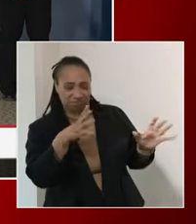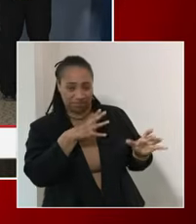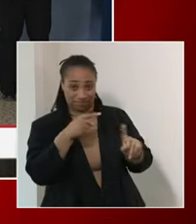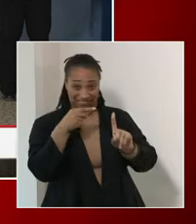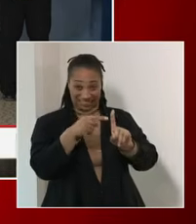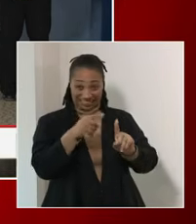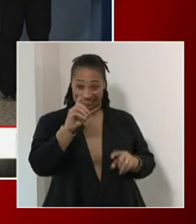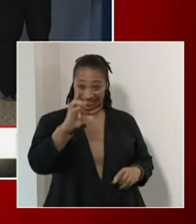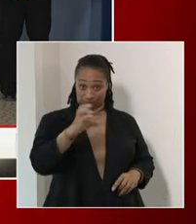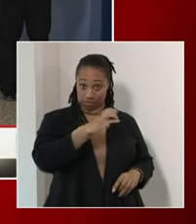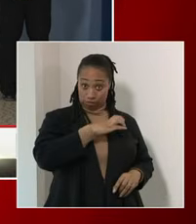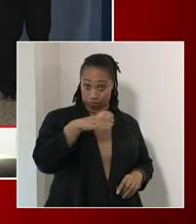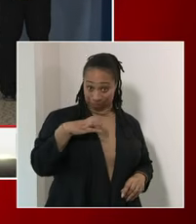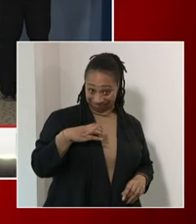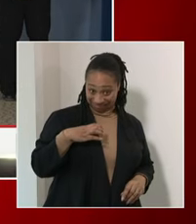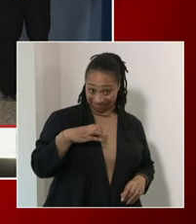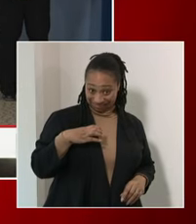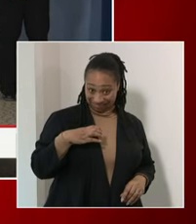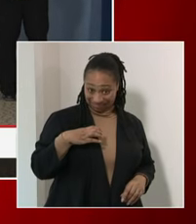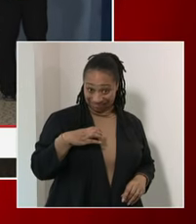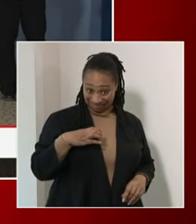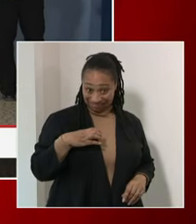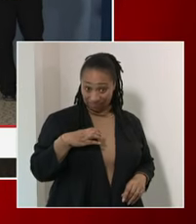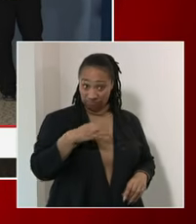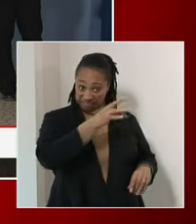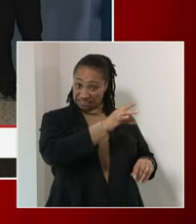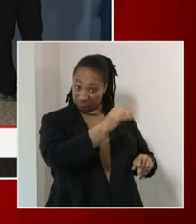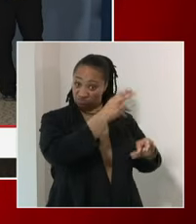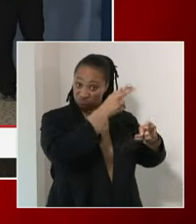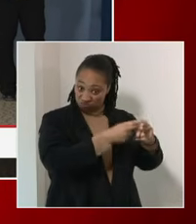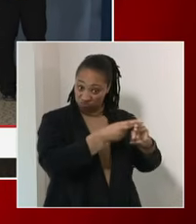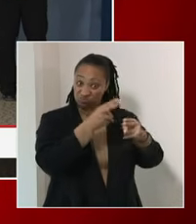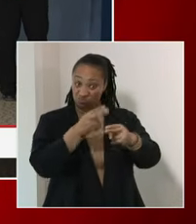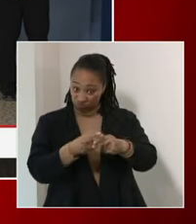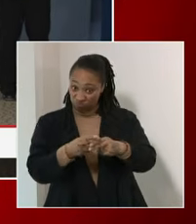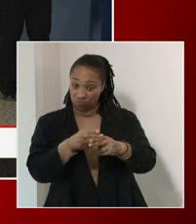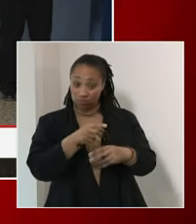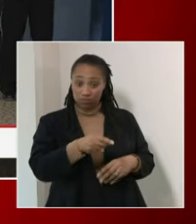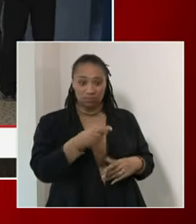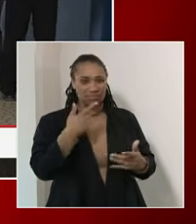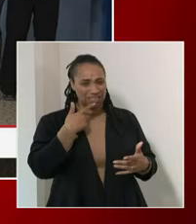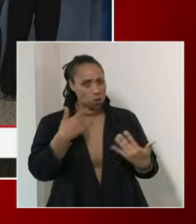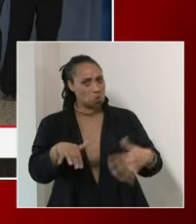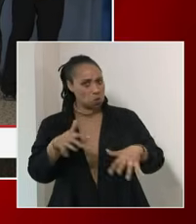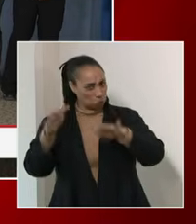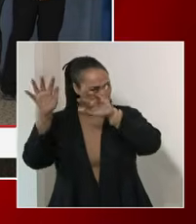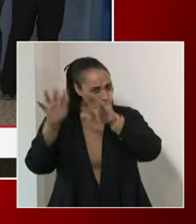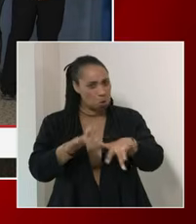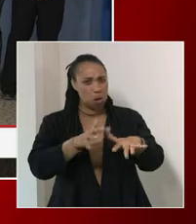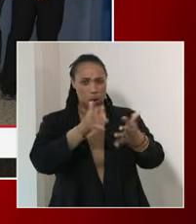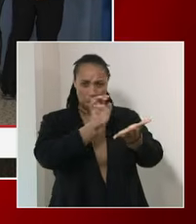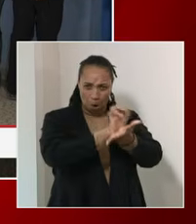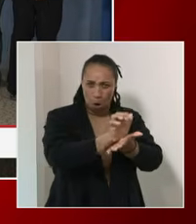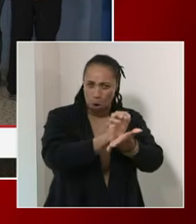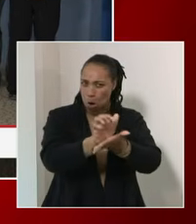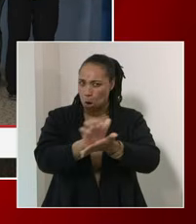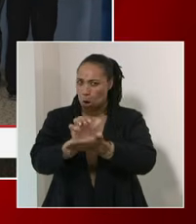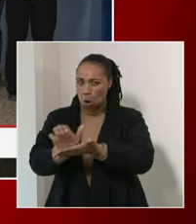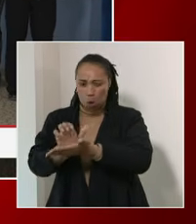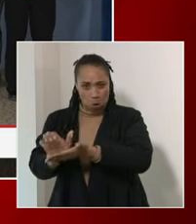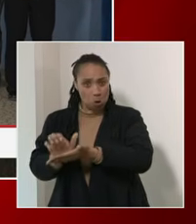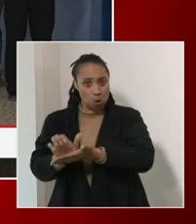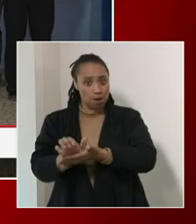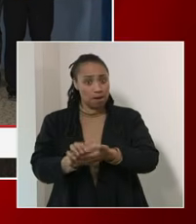have said publicly that a big issue for slow snow removal had to do with smaller plows breaking down. We're hearing